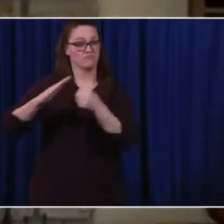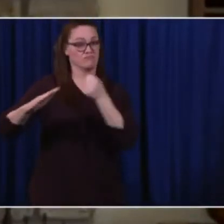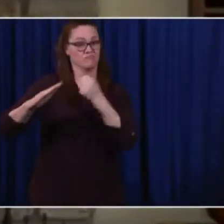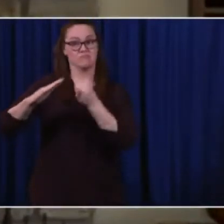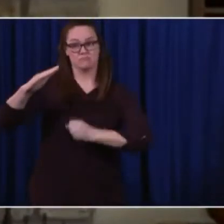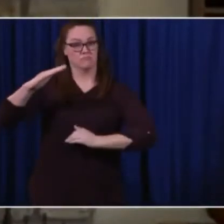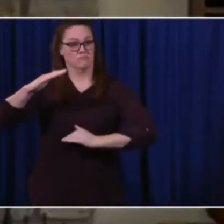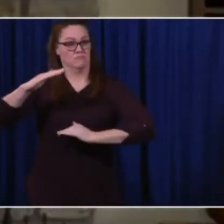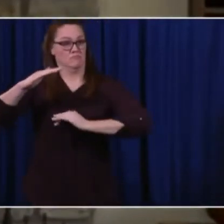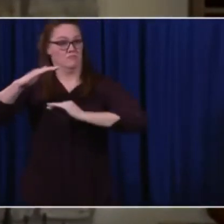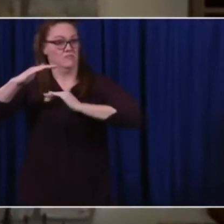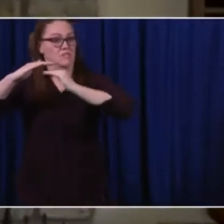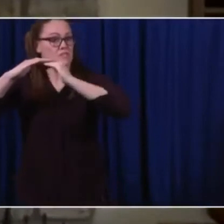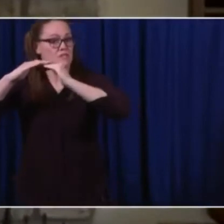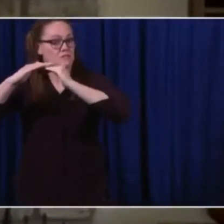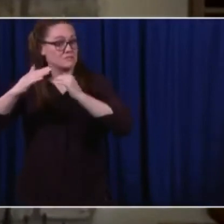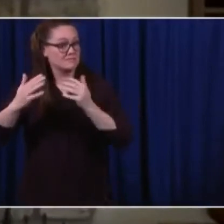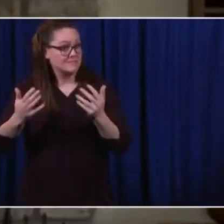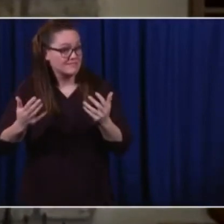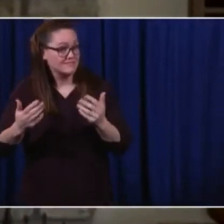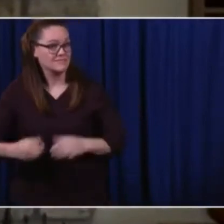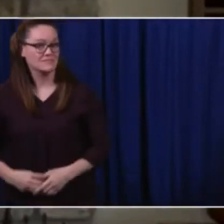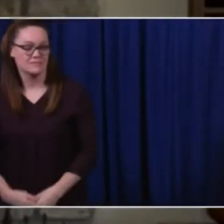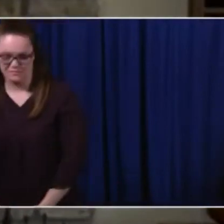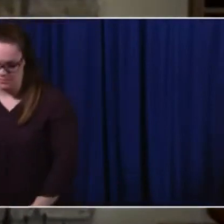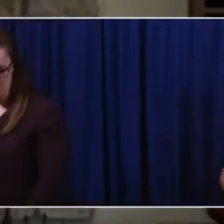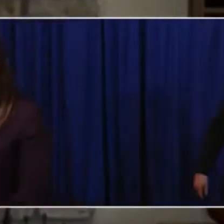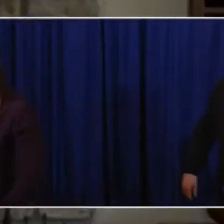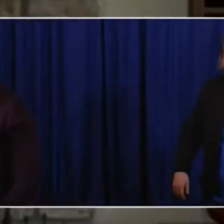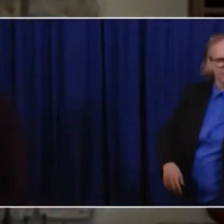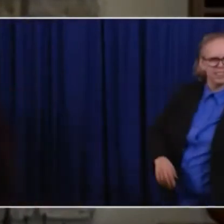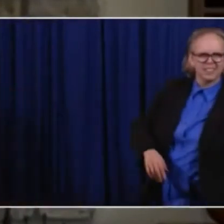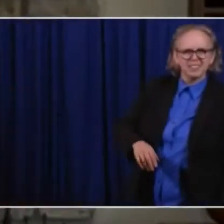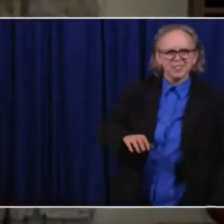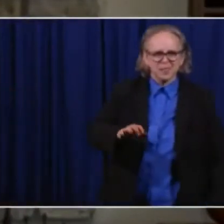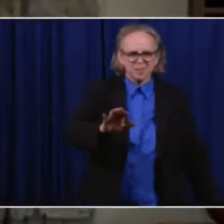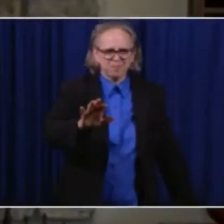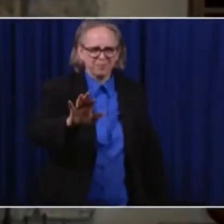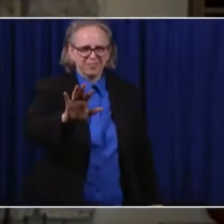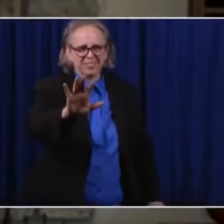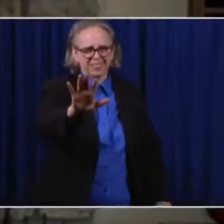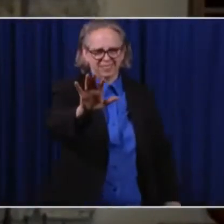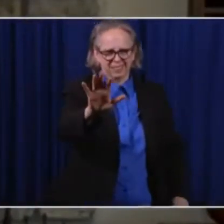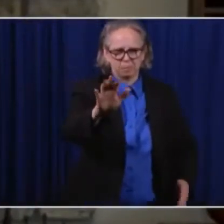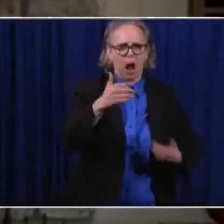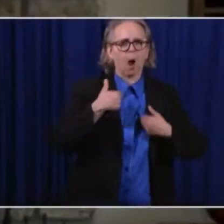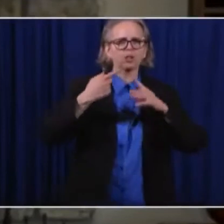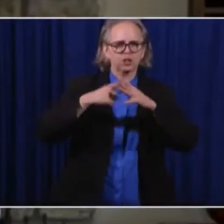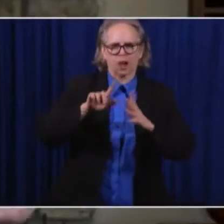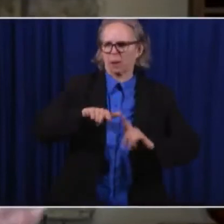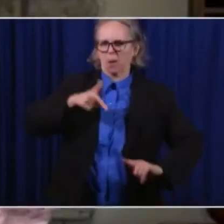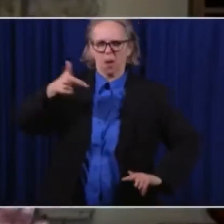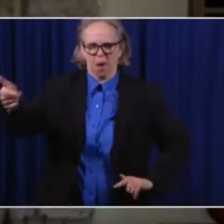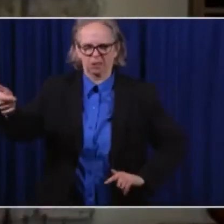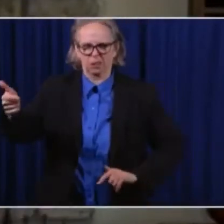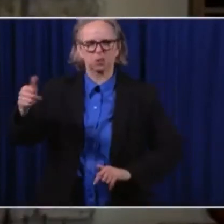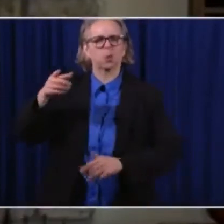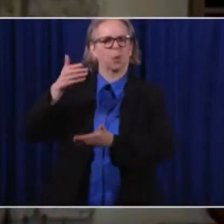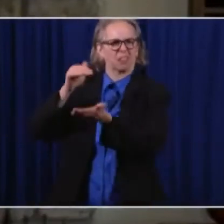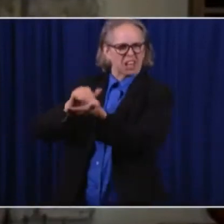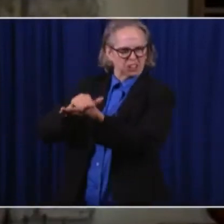Well, I'll let the doctor answer that one as well. I'll start by saying, look, our goal is to set this out for 21